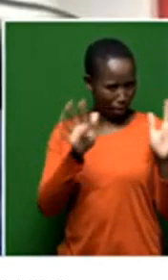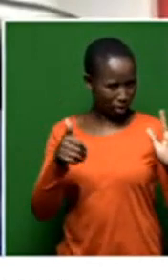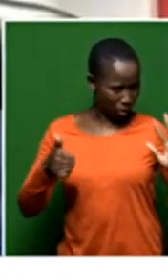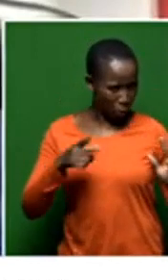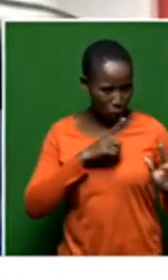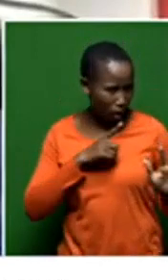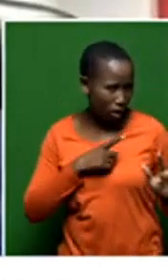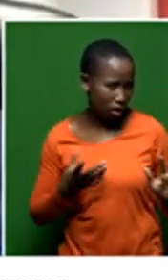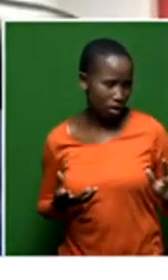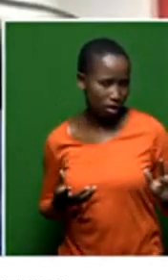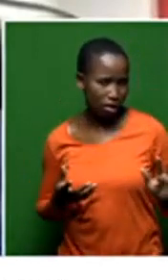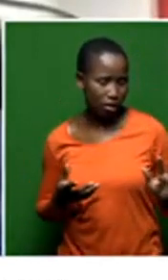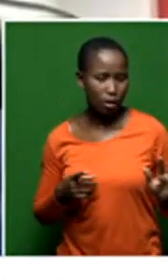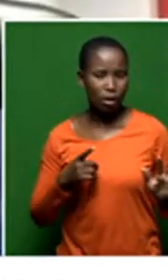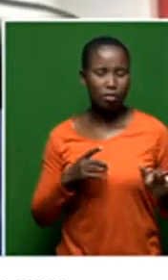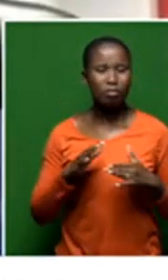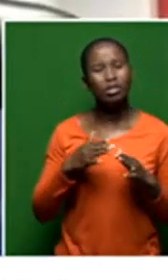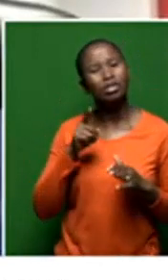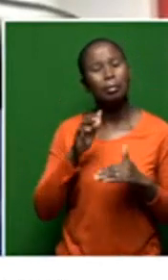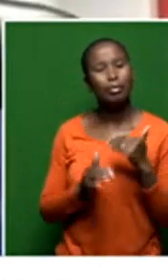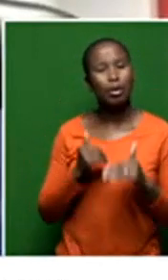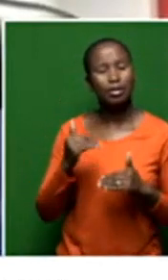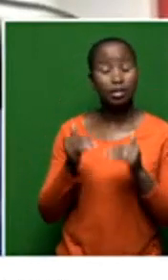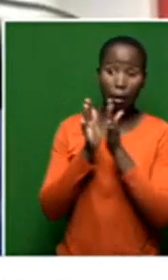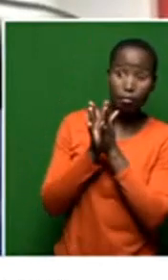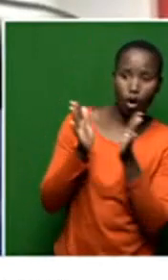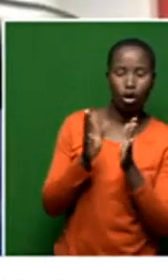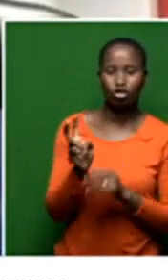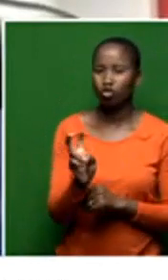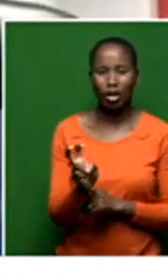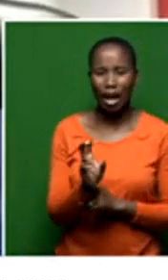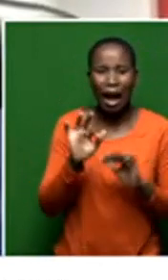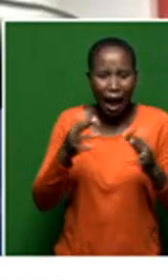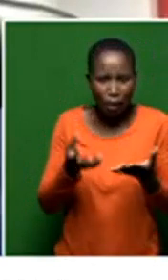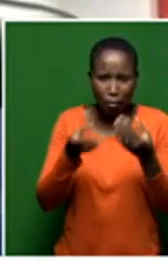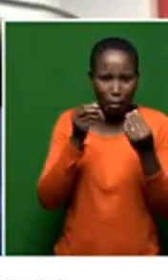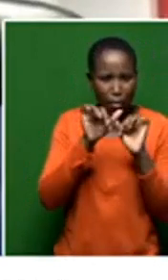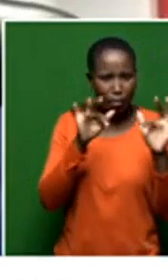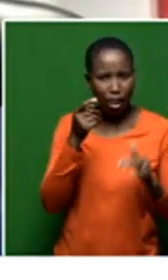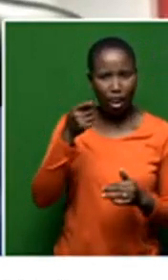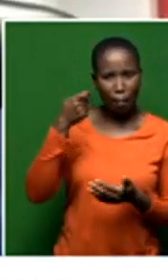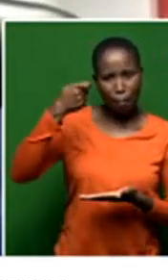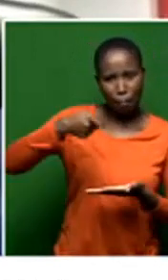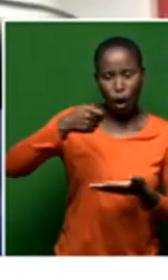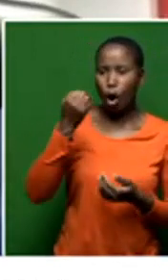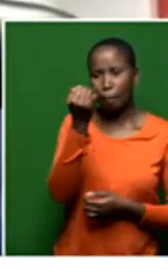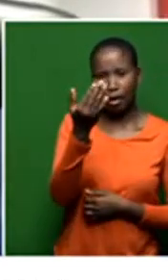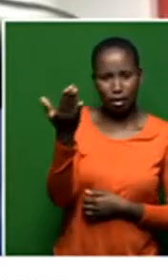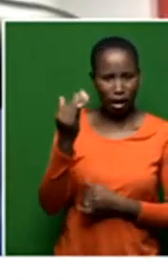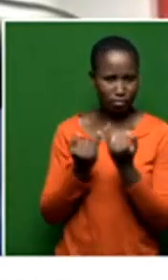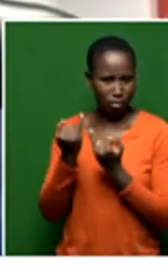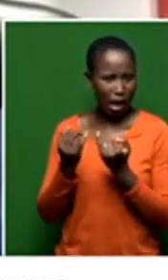just how broad was this particular process in identifying these bidders? Thank you. No,